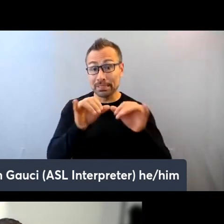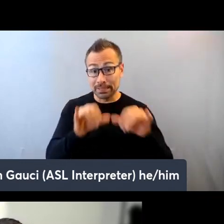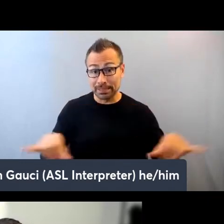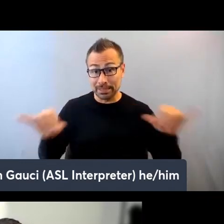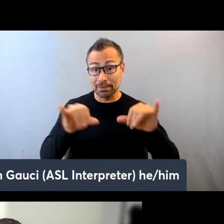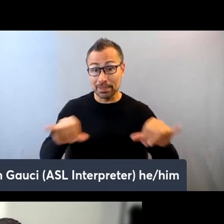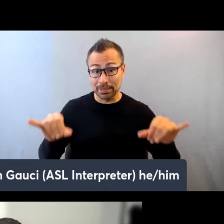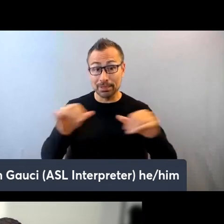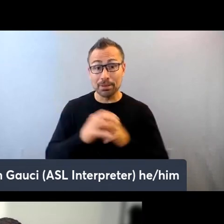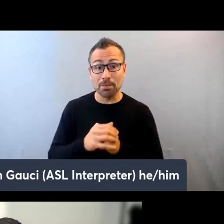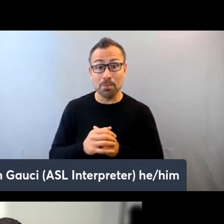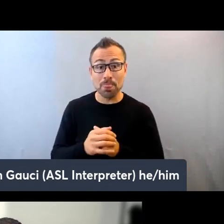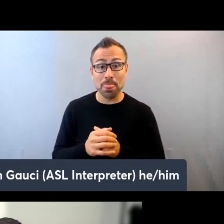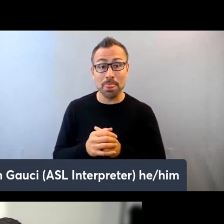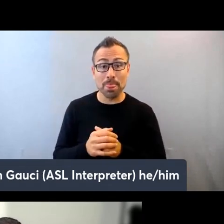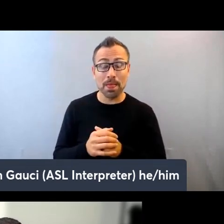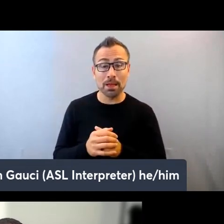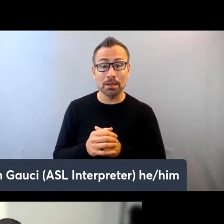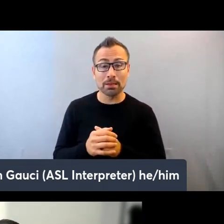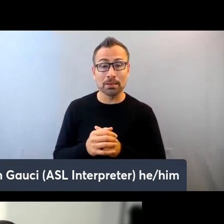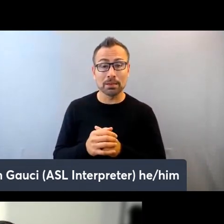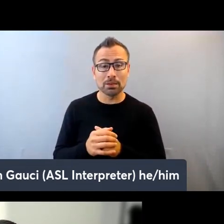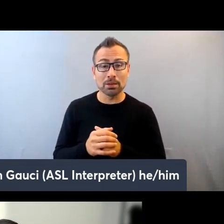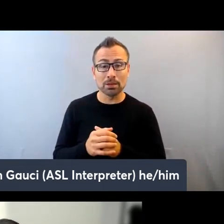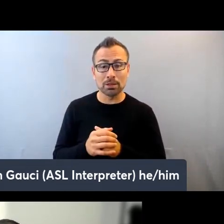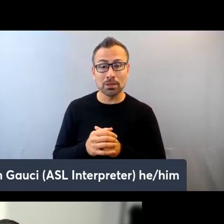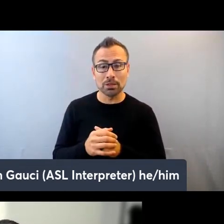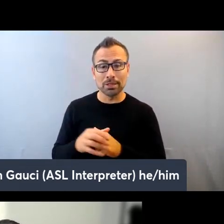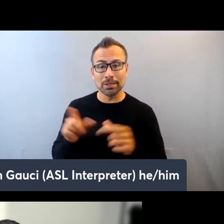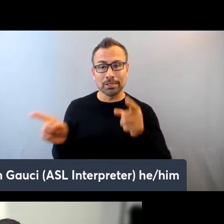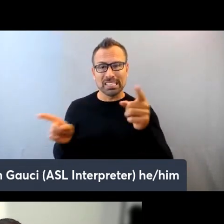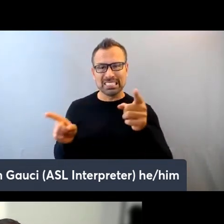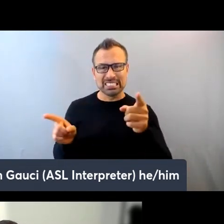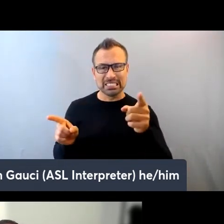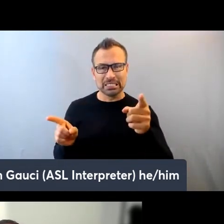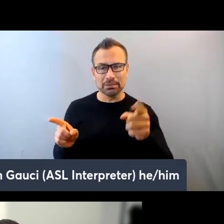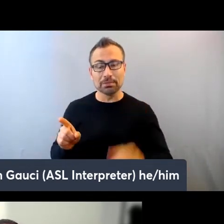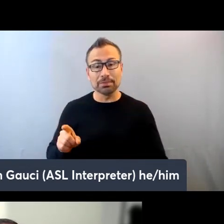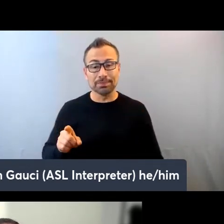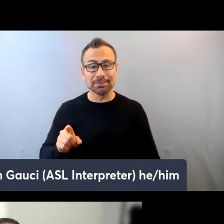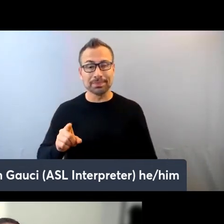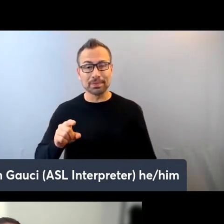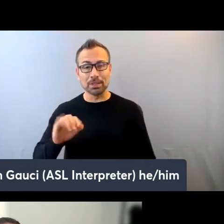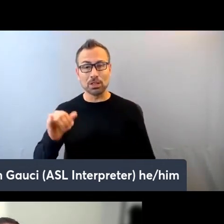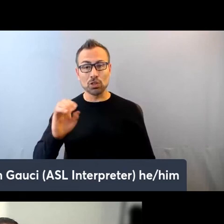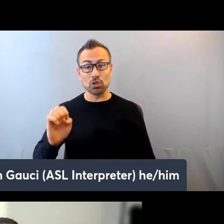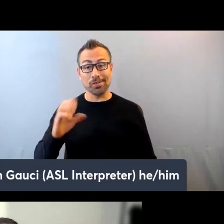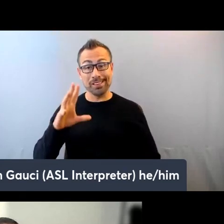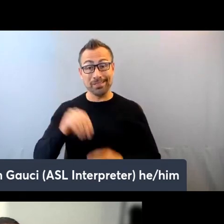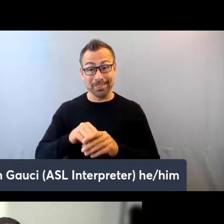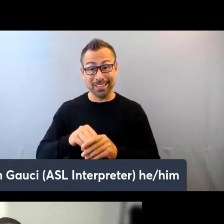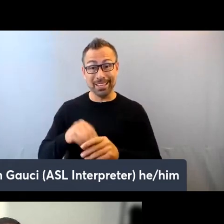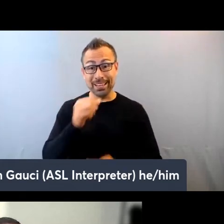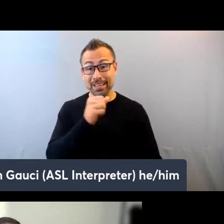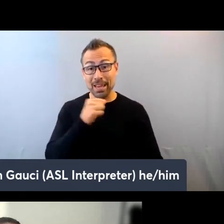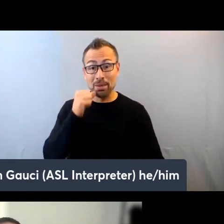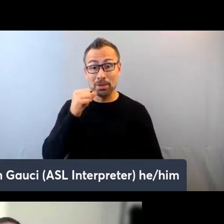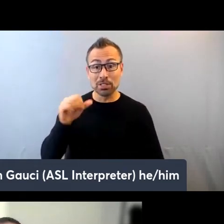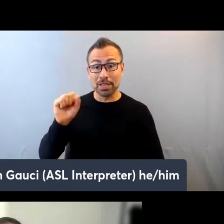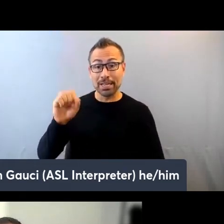to it? Yeah, it's go ahead, Joe. So in an Amazon Chime SDK meeting, you can have up to